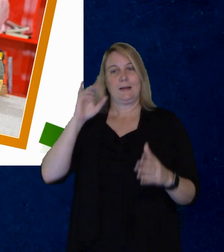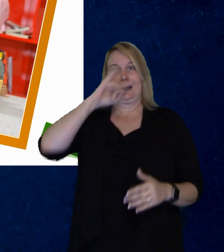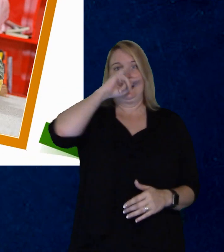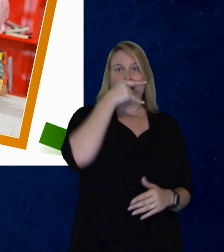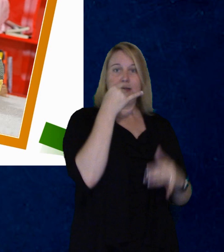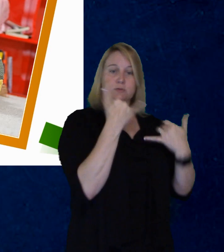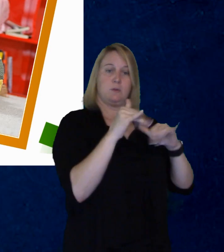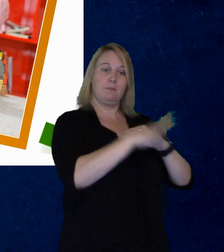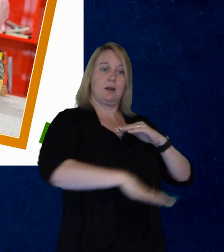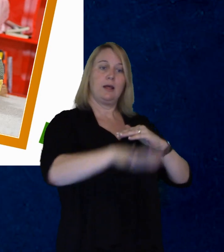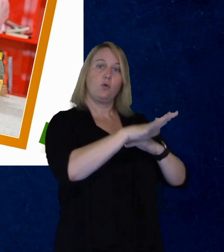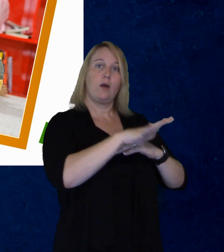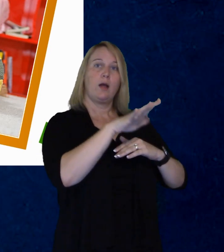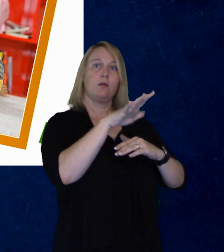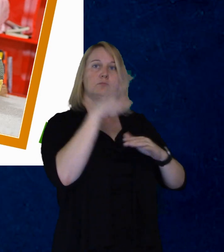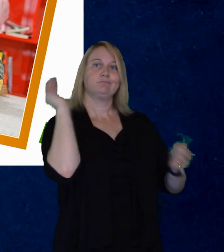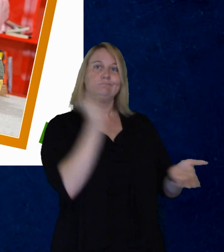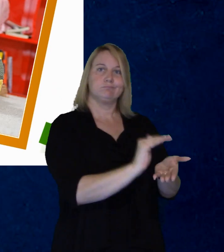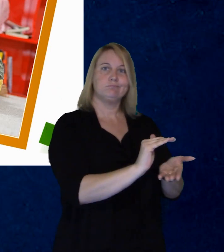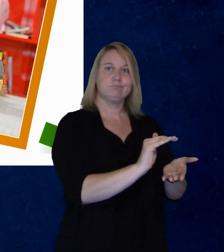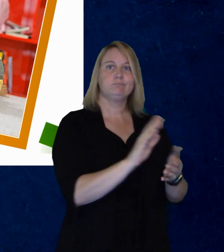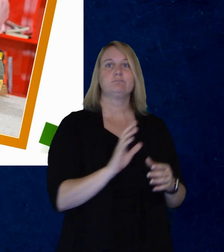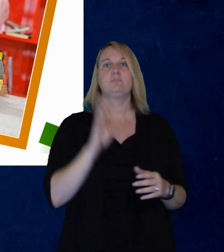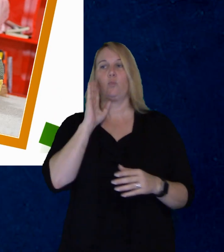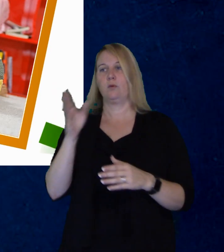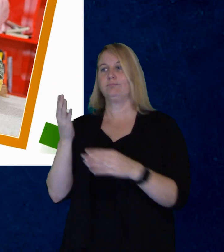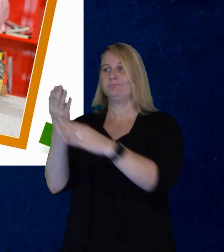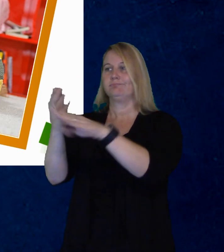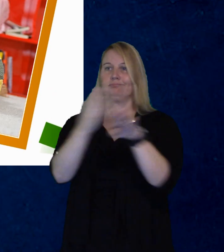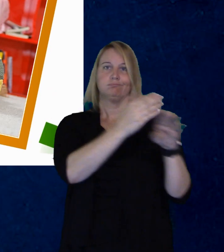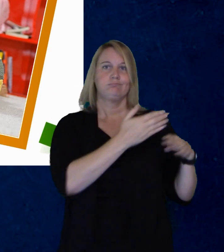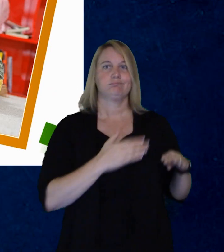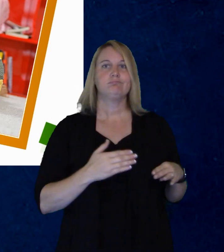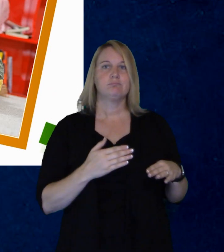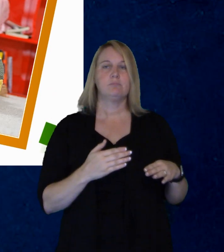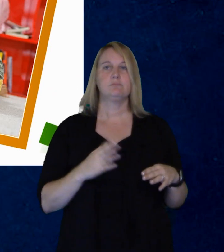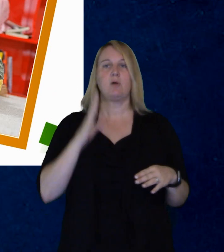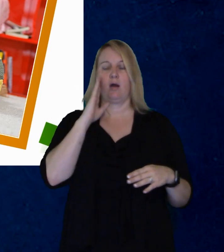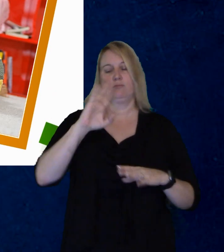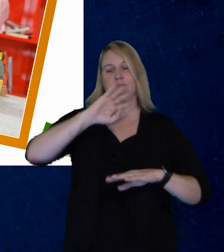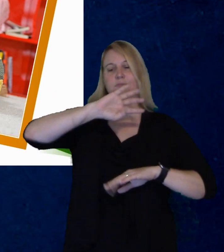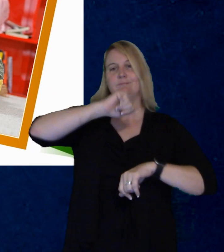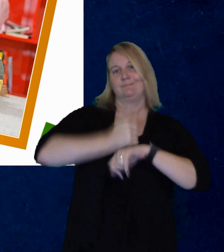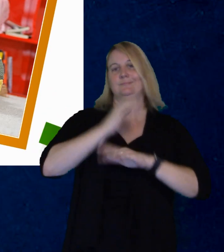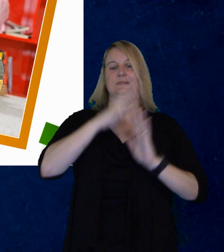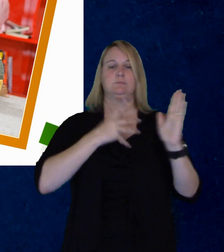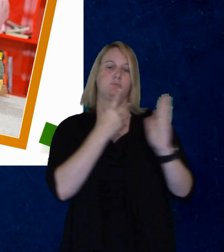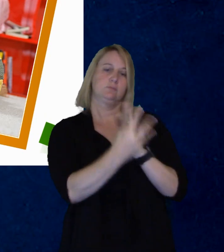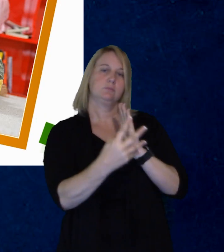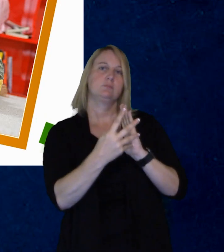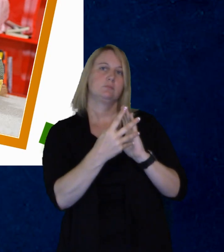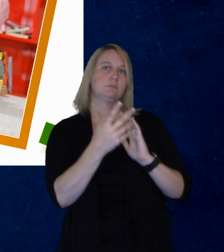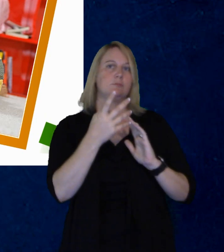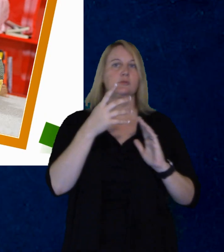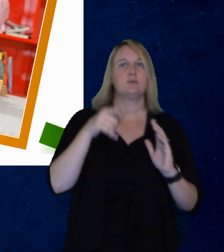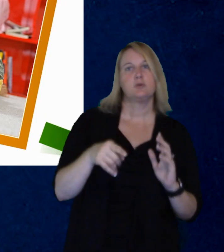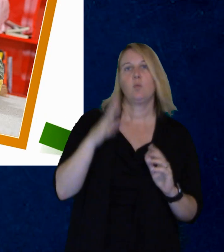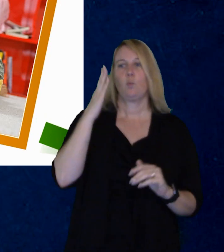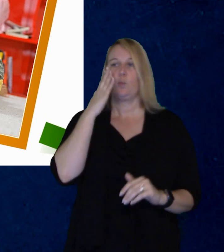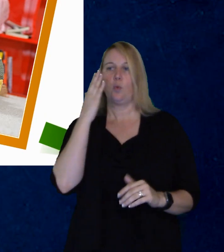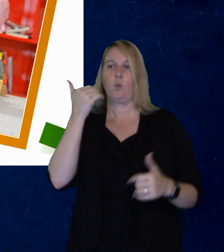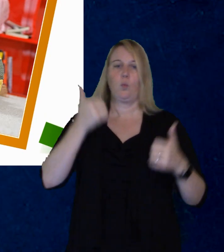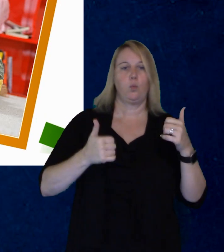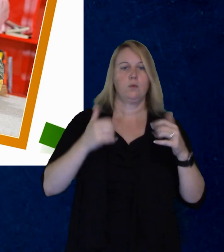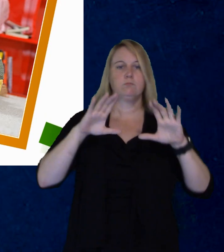number of kids we have on each playground. We'll strategically put together a recess schedule to reduce the number of classes on each playground